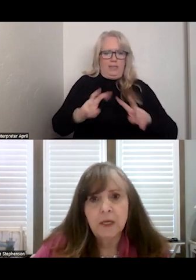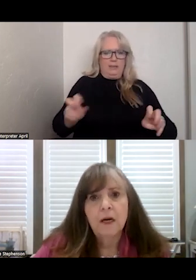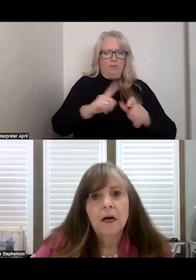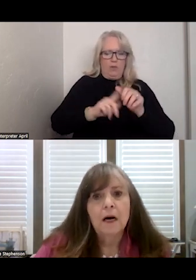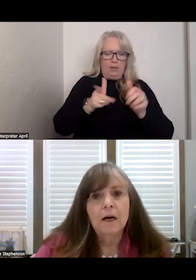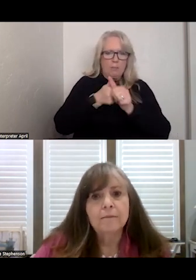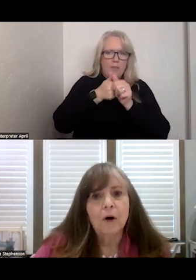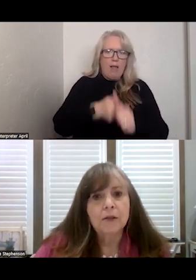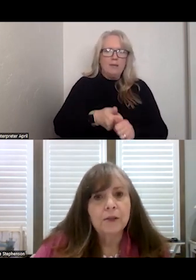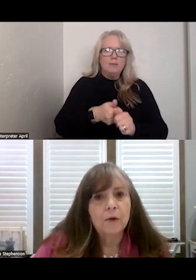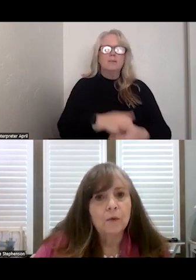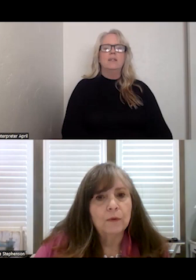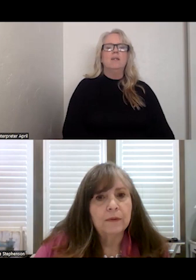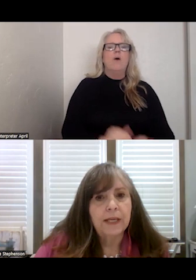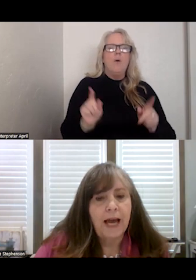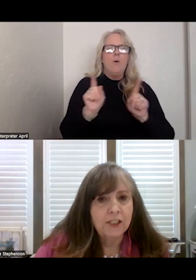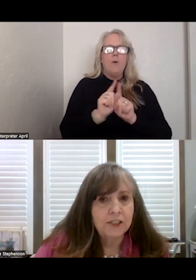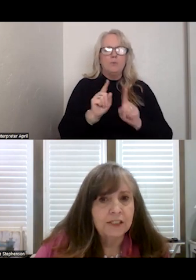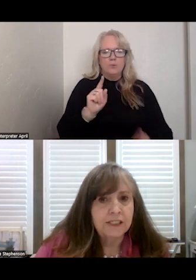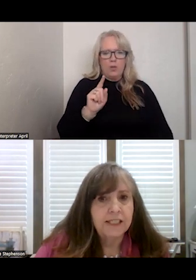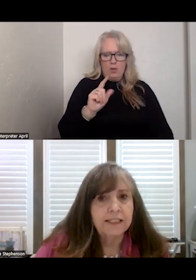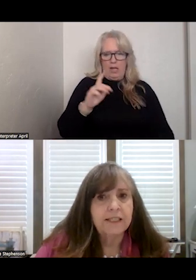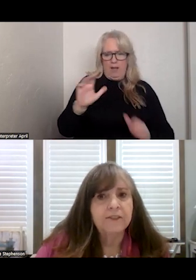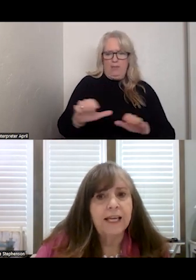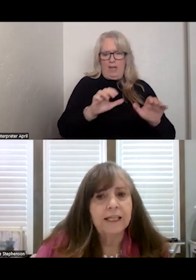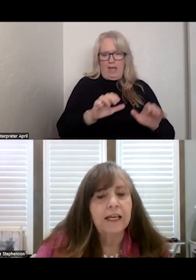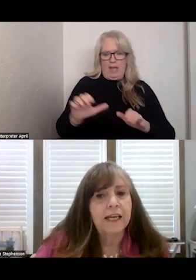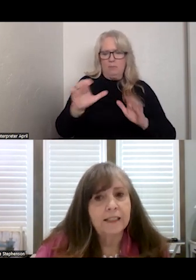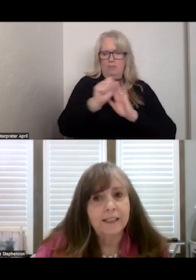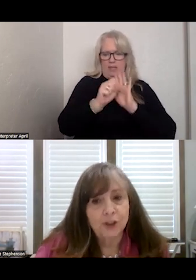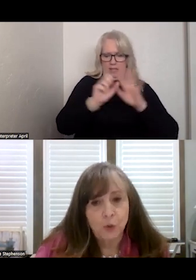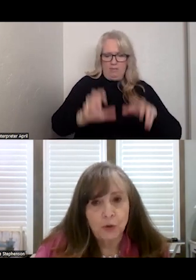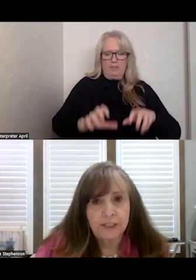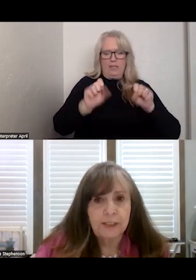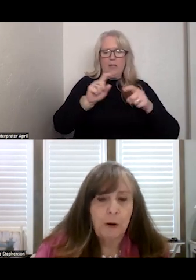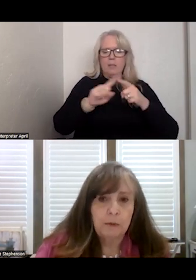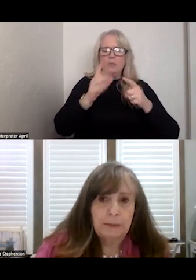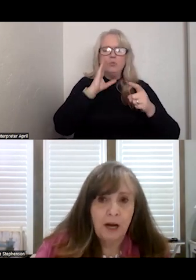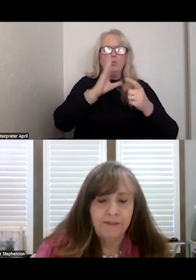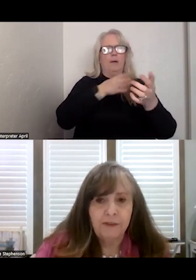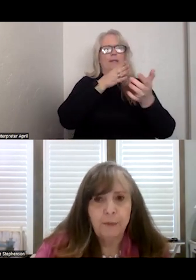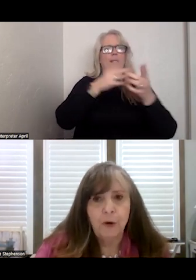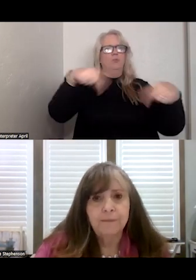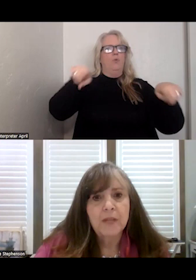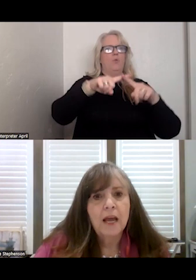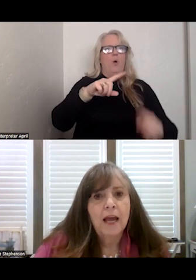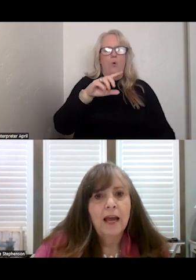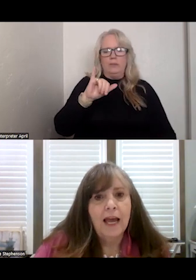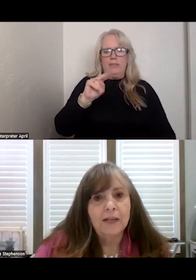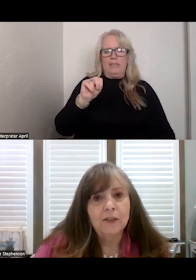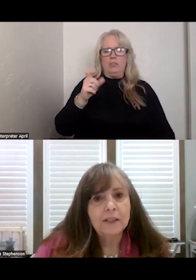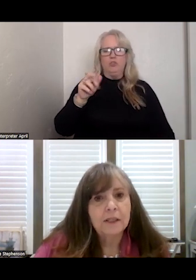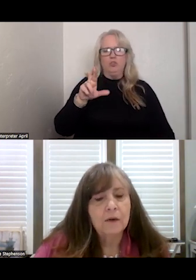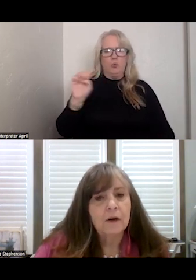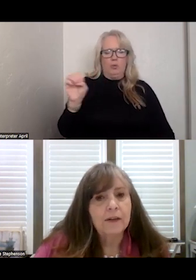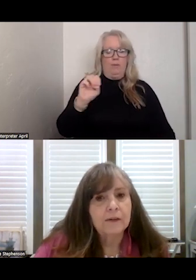compliance. Also, the actions that states have taken against insurers. That's probably my favorite part.